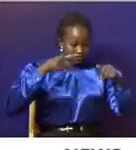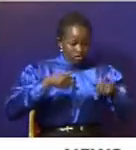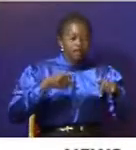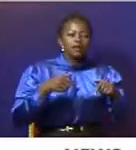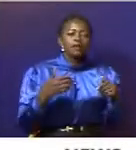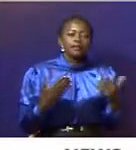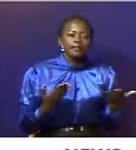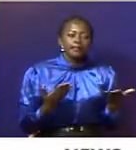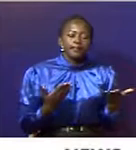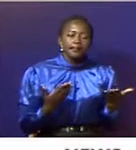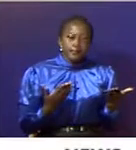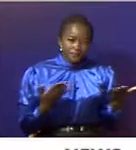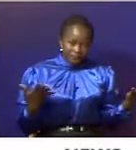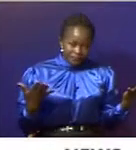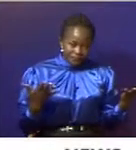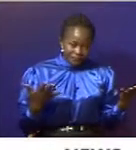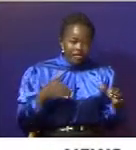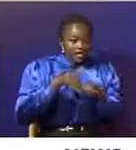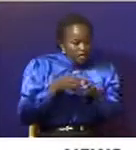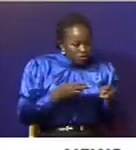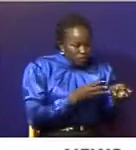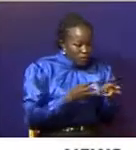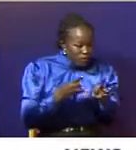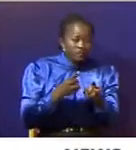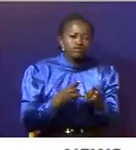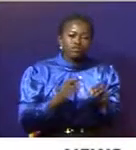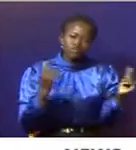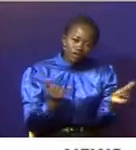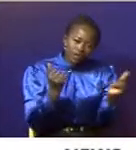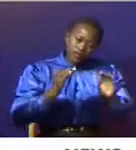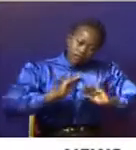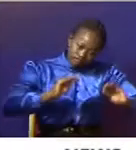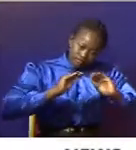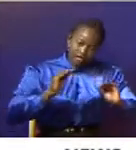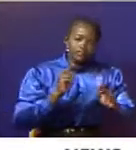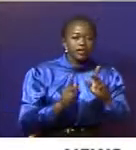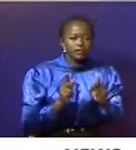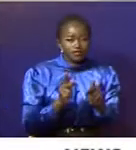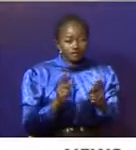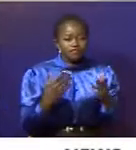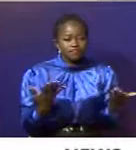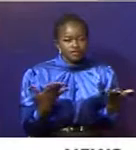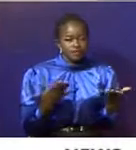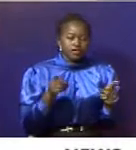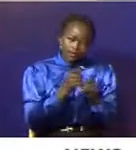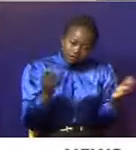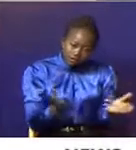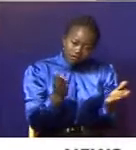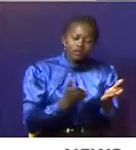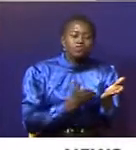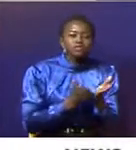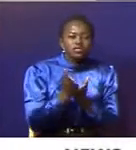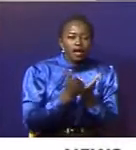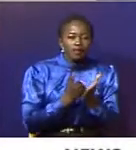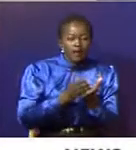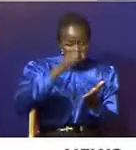This ceremony is one of our ways of trying to educate our people to serve the Islamic Medical Association